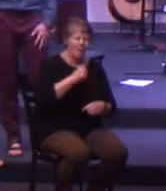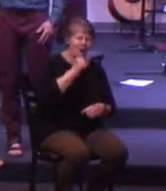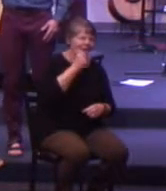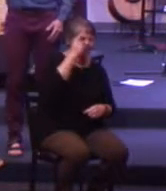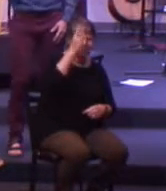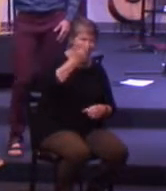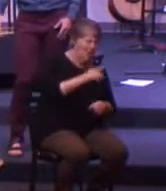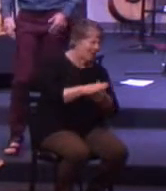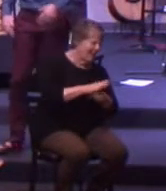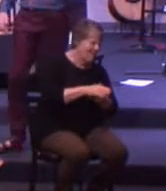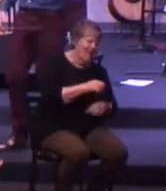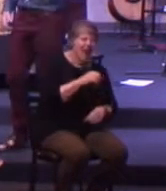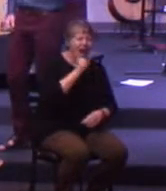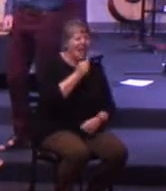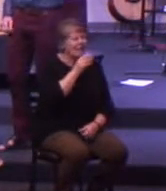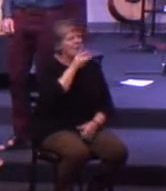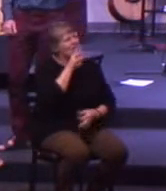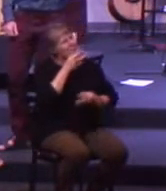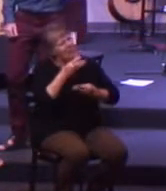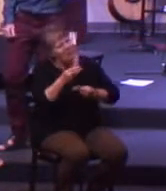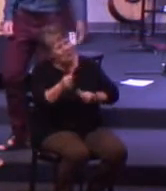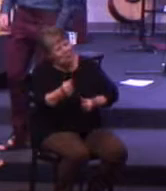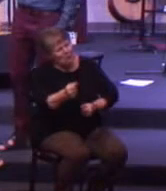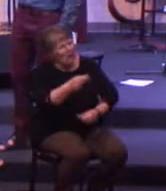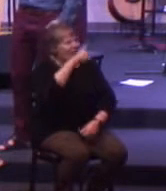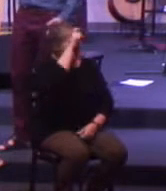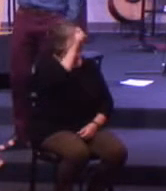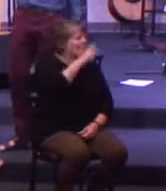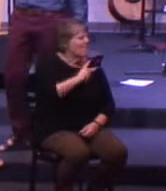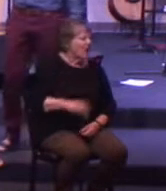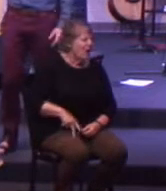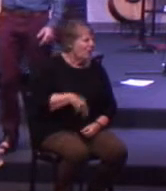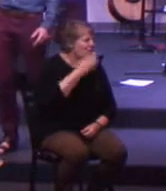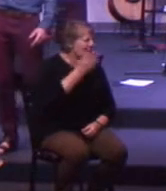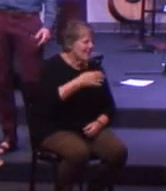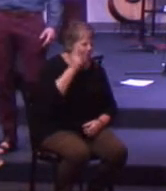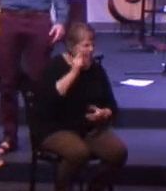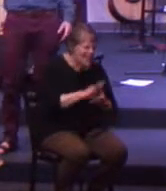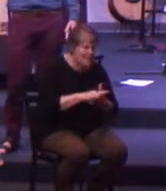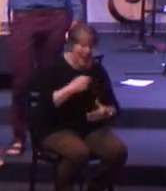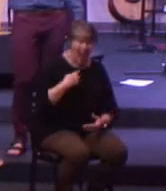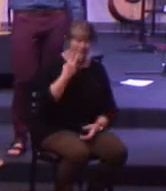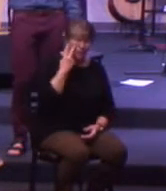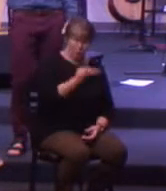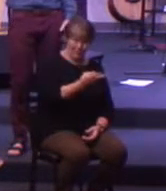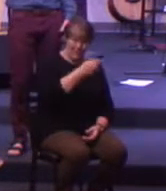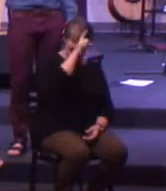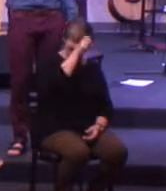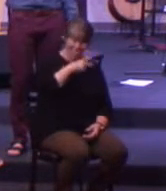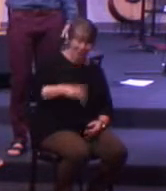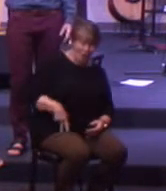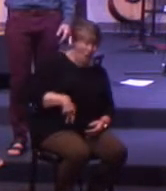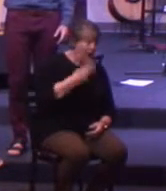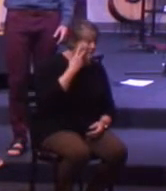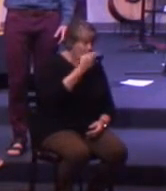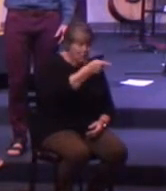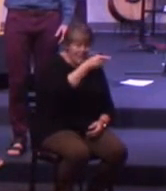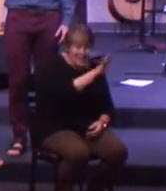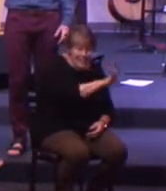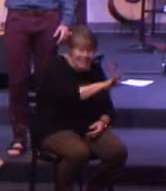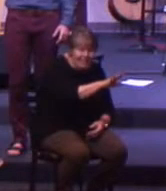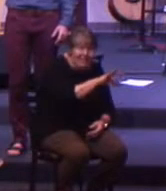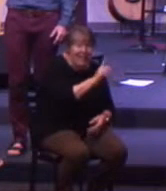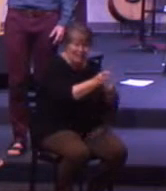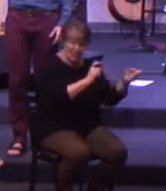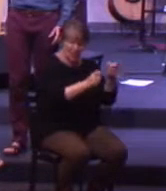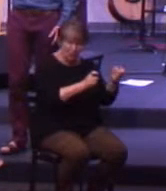ill-equipped. I don't speak very well. Pharaoh's never going to believe me. Plus, have you seen Pharaoh? Have you seen what he does? Have you seen his chariots? Like, I ain't